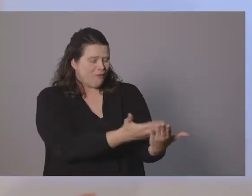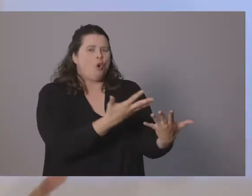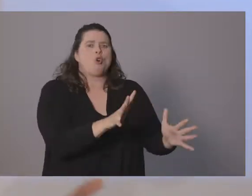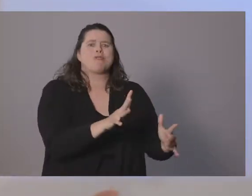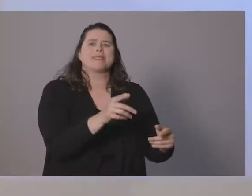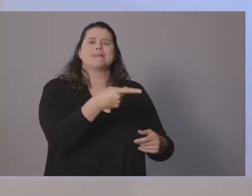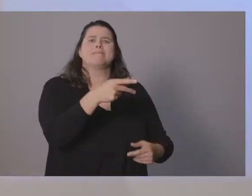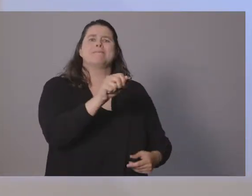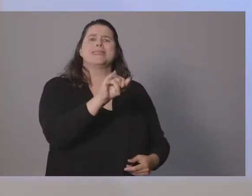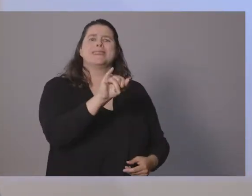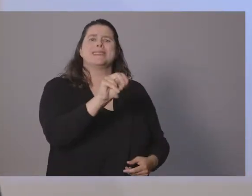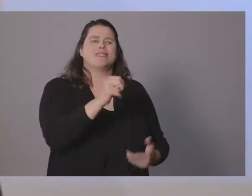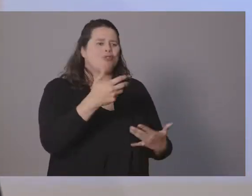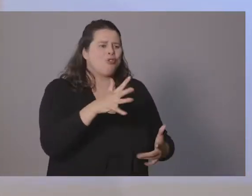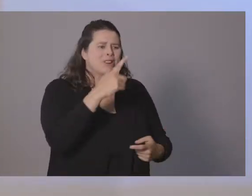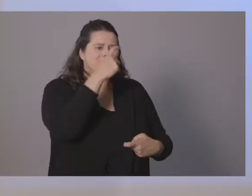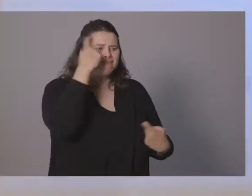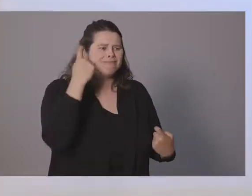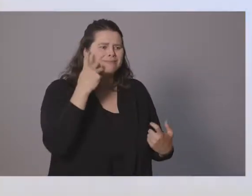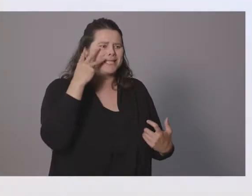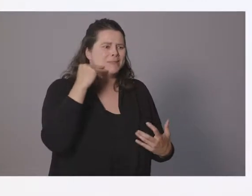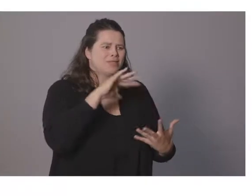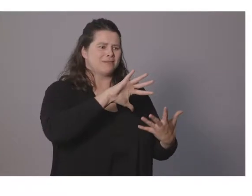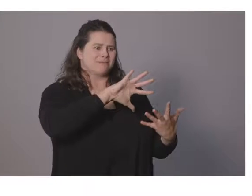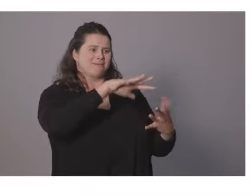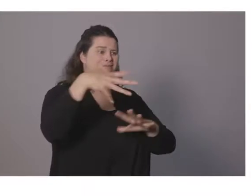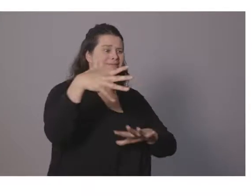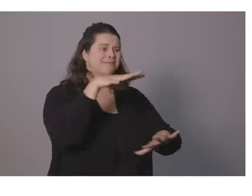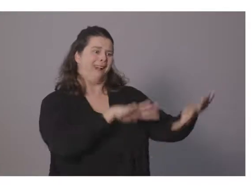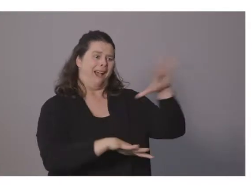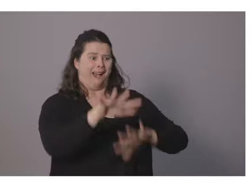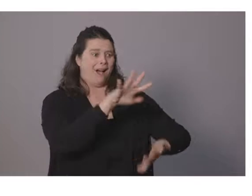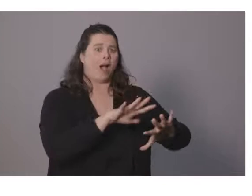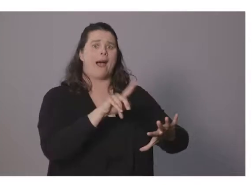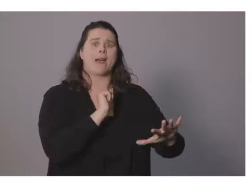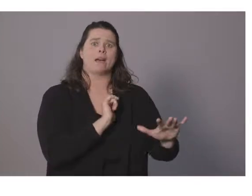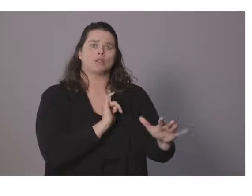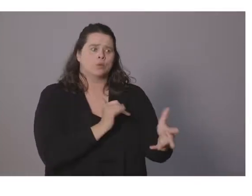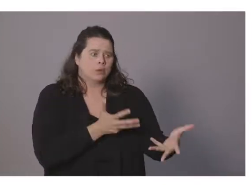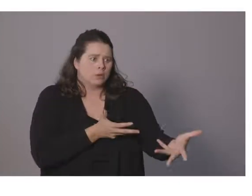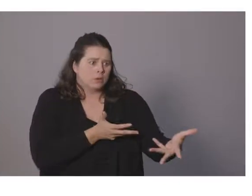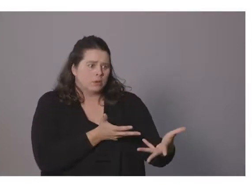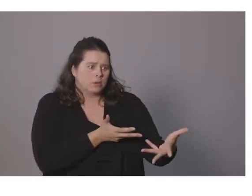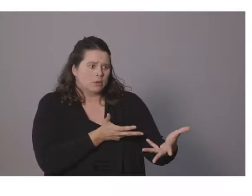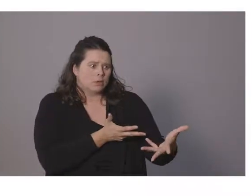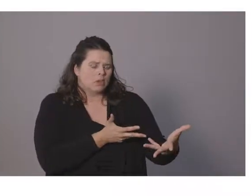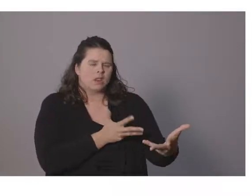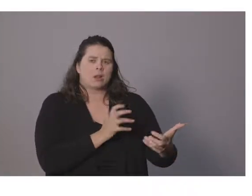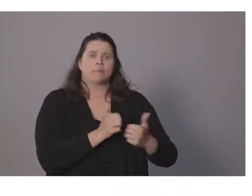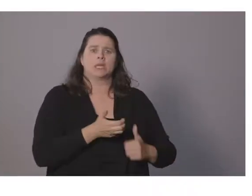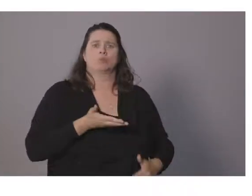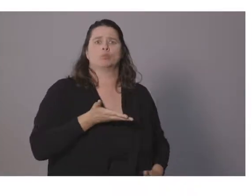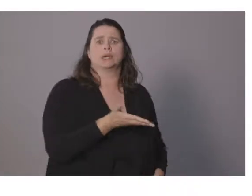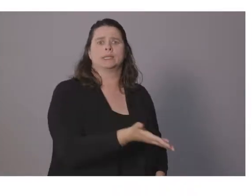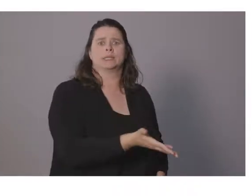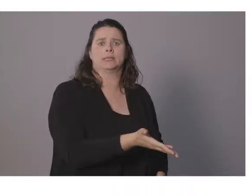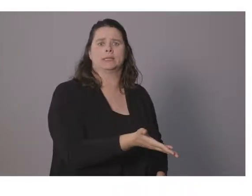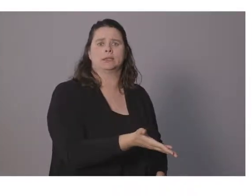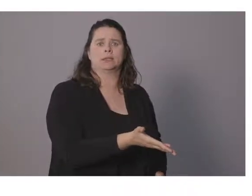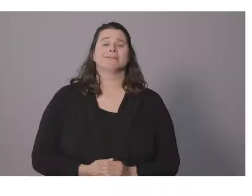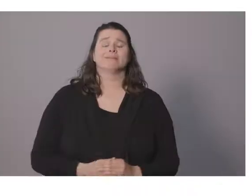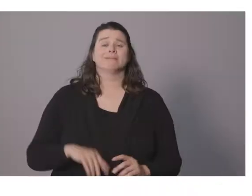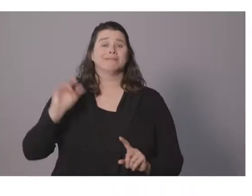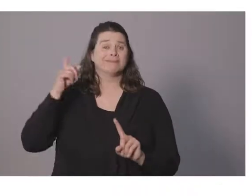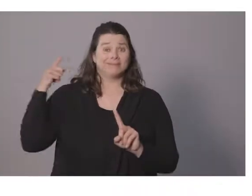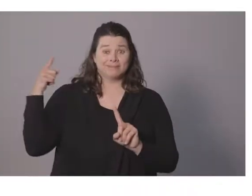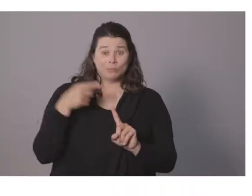present with and working with the pain that comes with trauma. But when it comes down to it, I will also